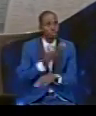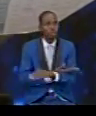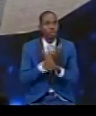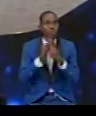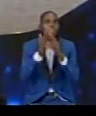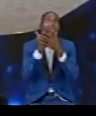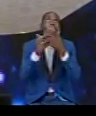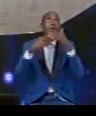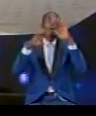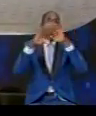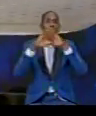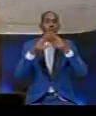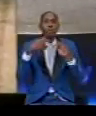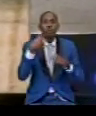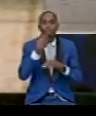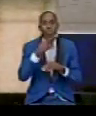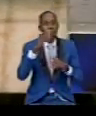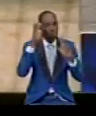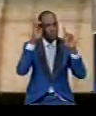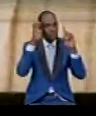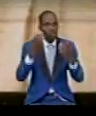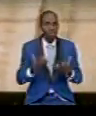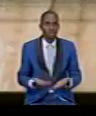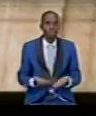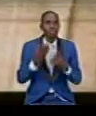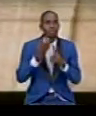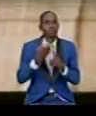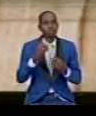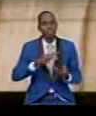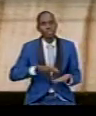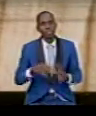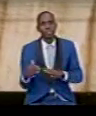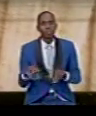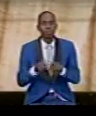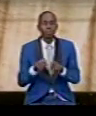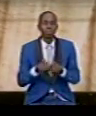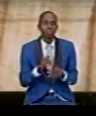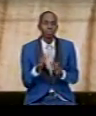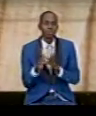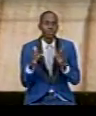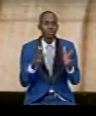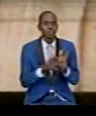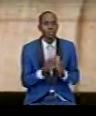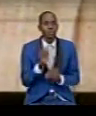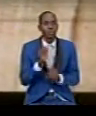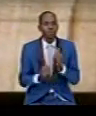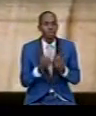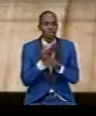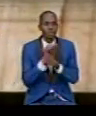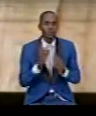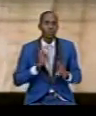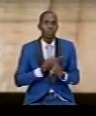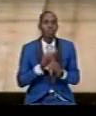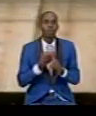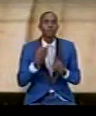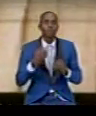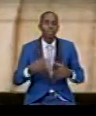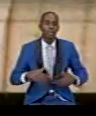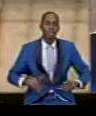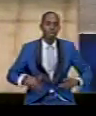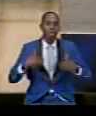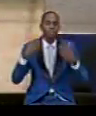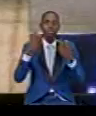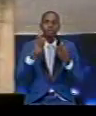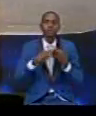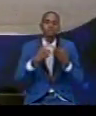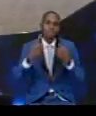Heaven whom he raised from the dead even Jesus which delivered us from